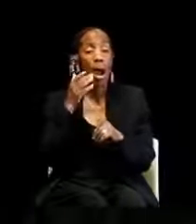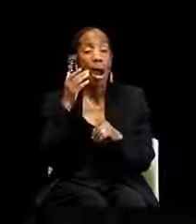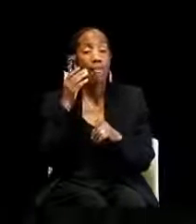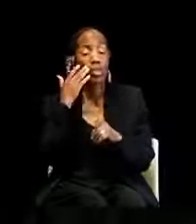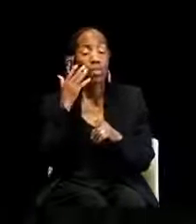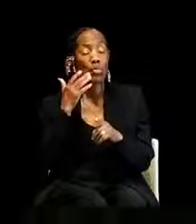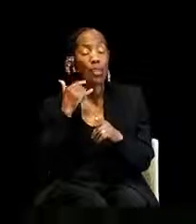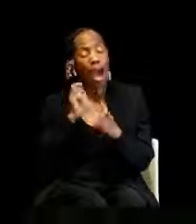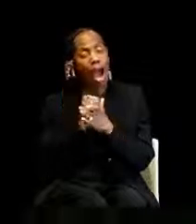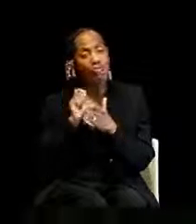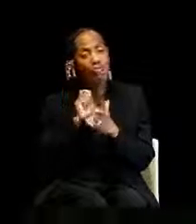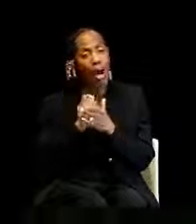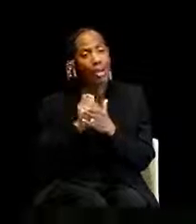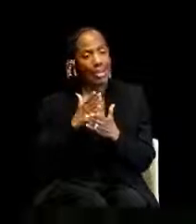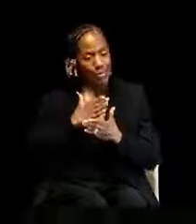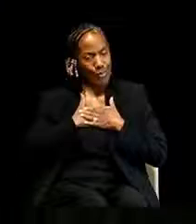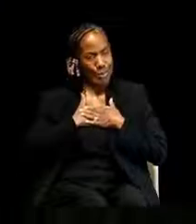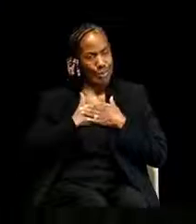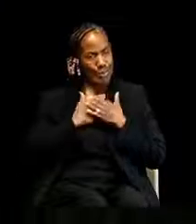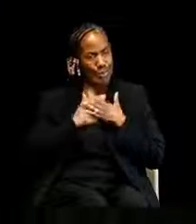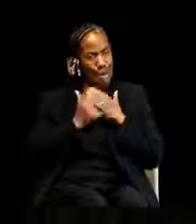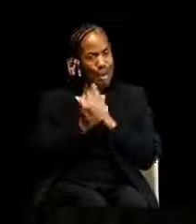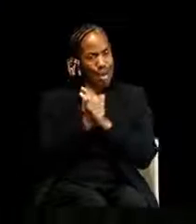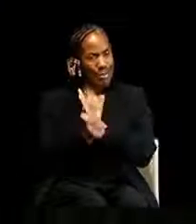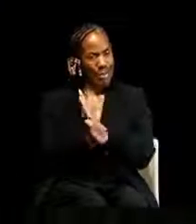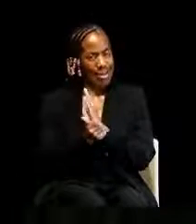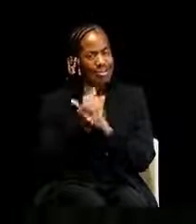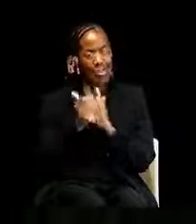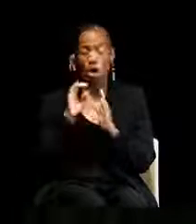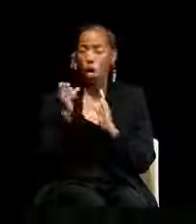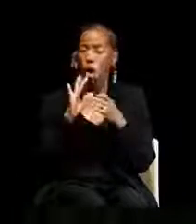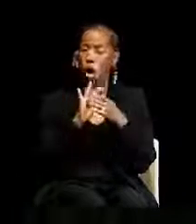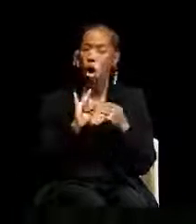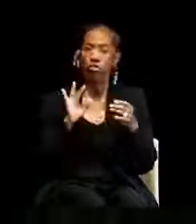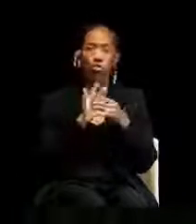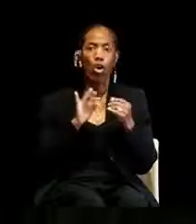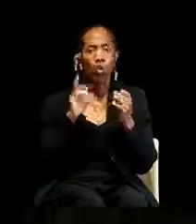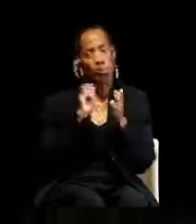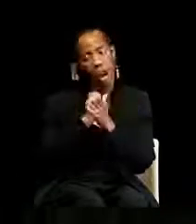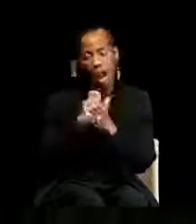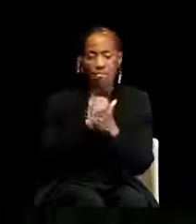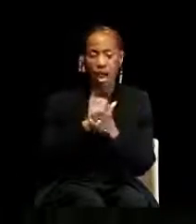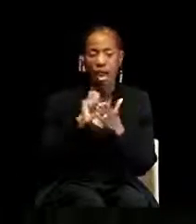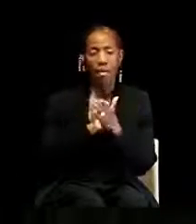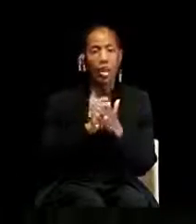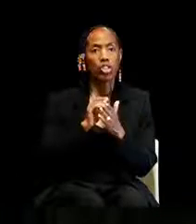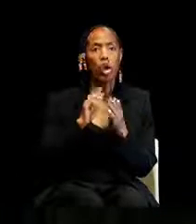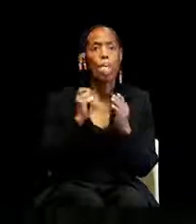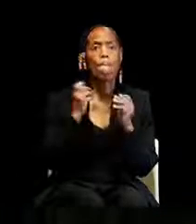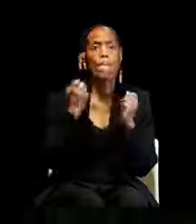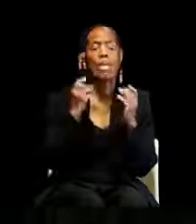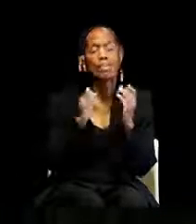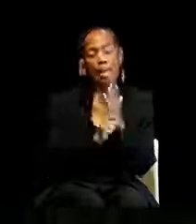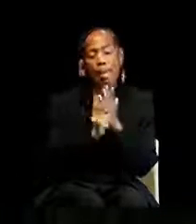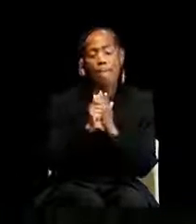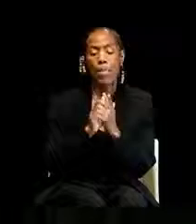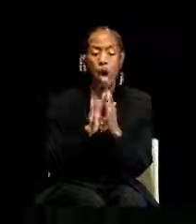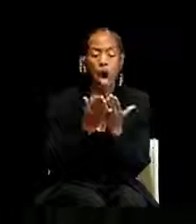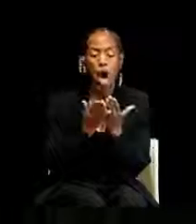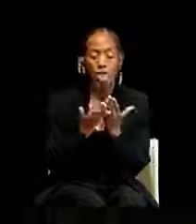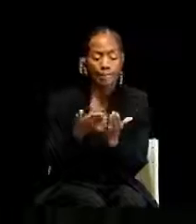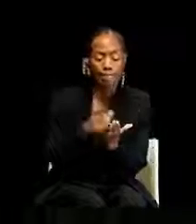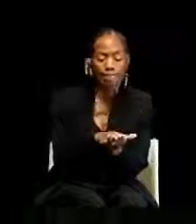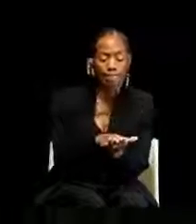is I would rewrite all of those stories, right? So I have like stacks of books in my parents' garage of me rewriting